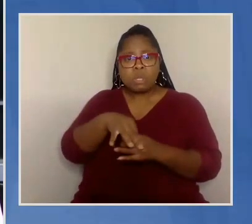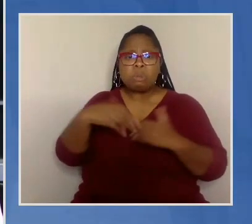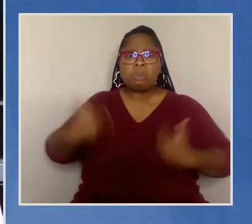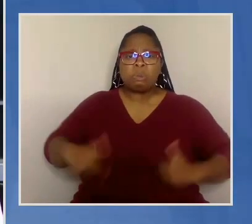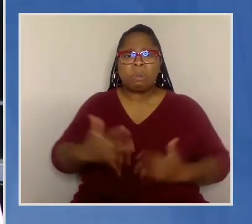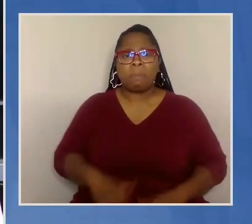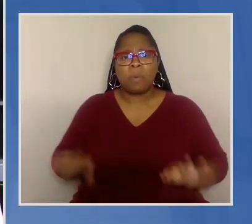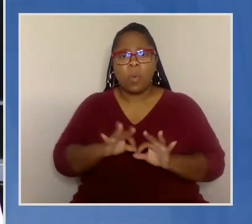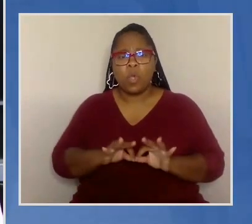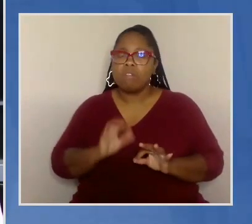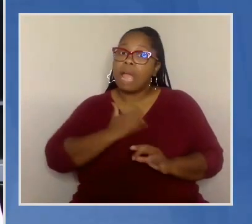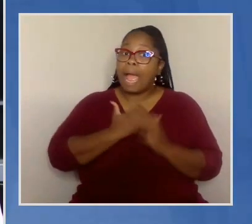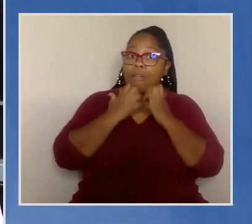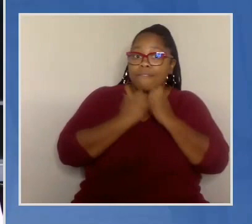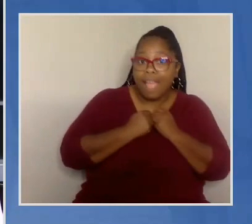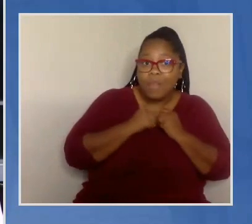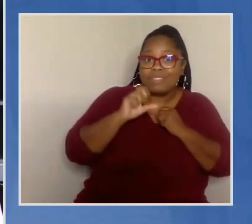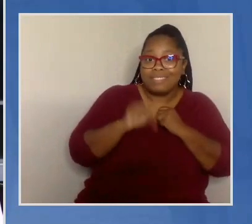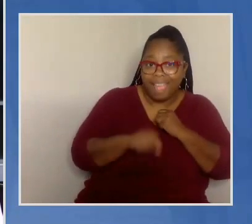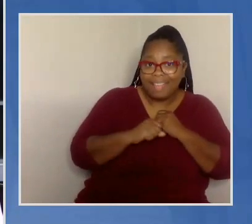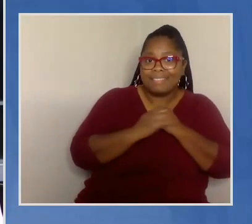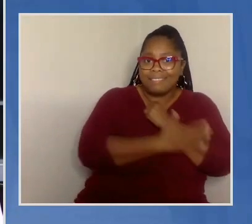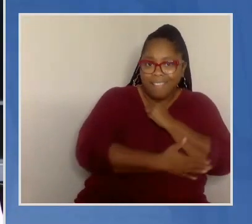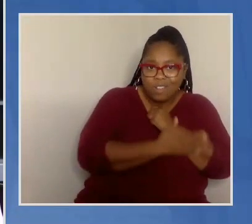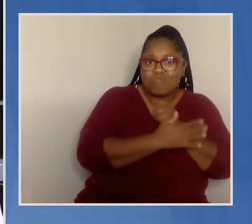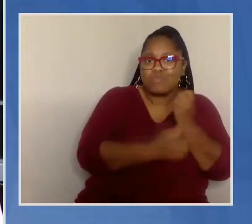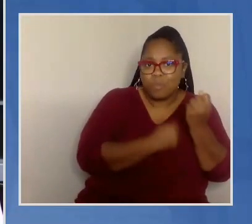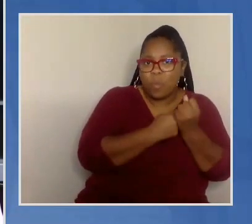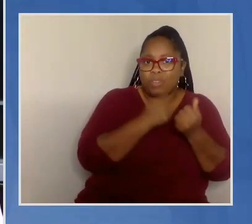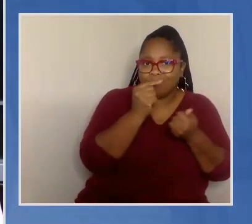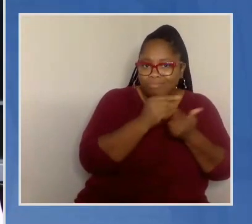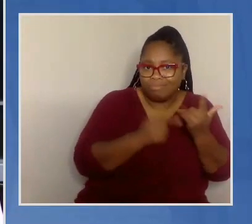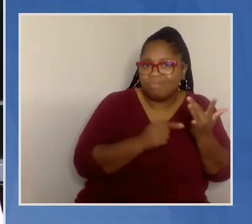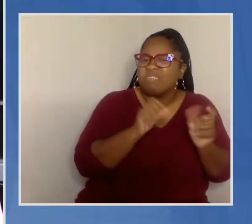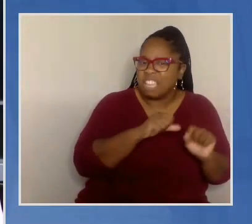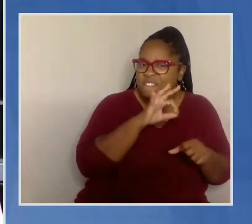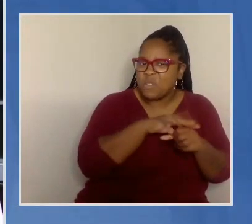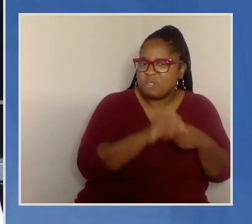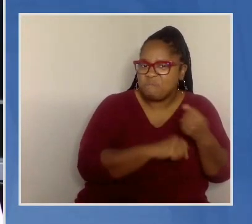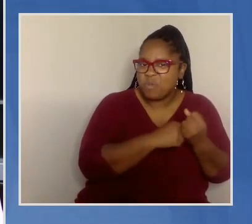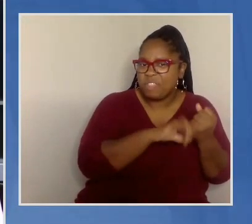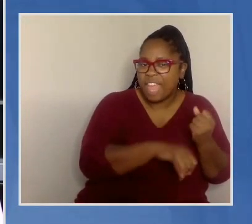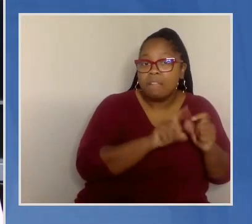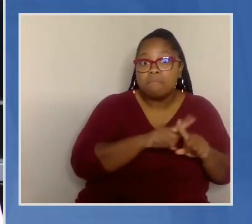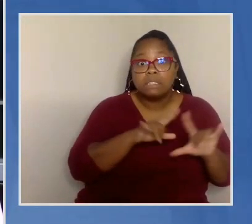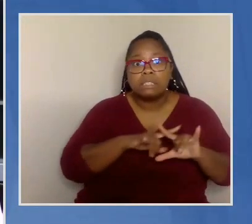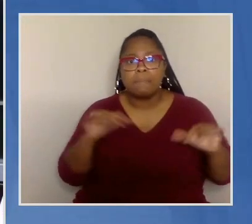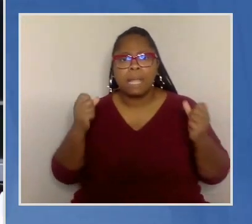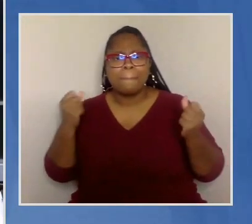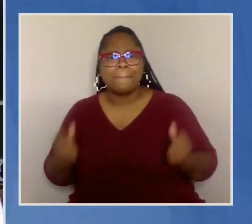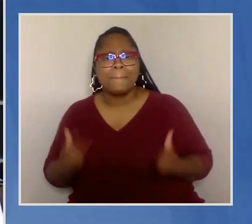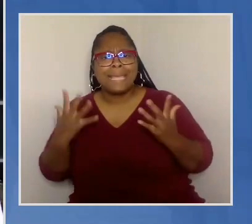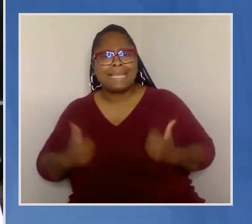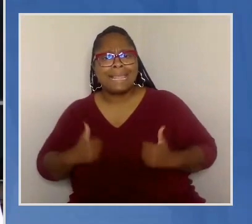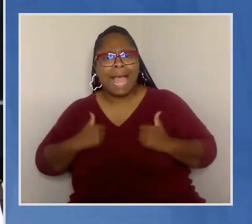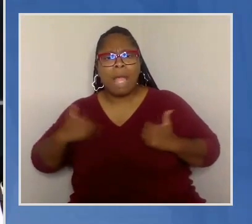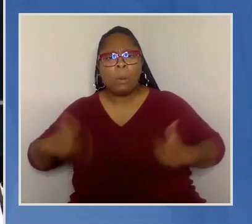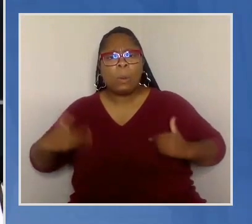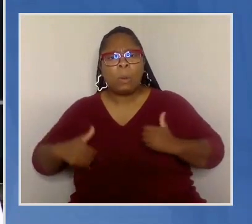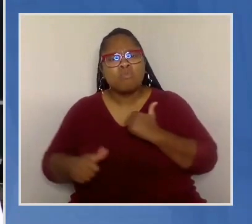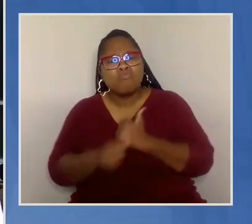just because the values we care about as a country are on the ballot, but because so many lives are at stake. We can see it right